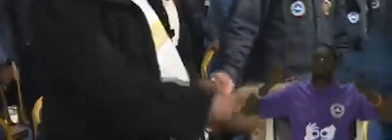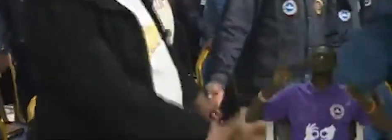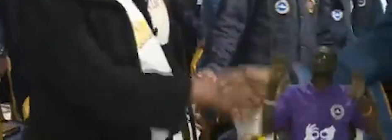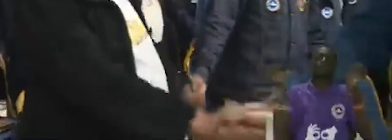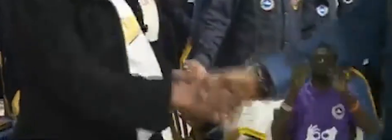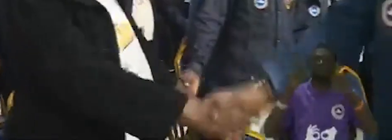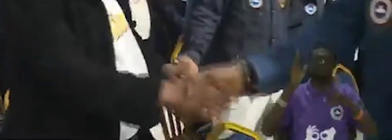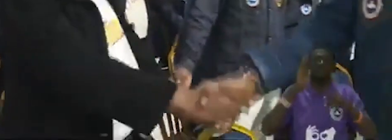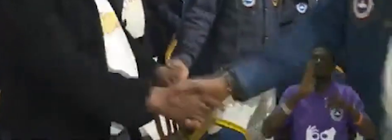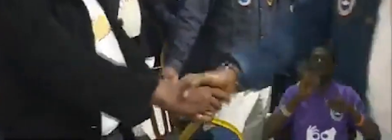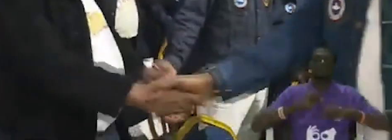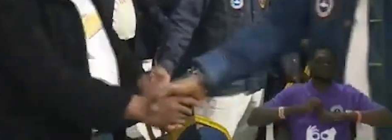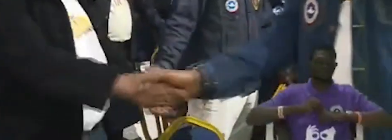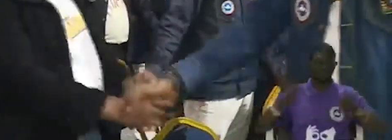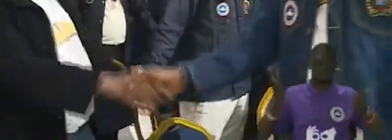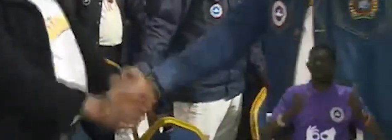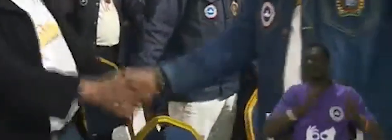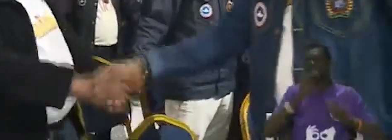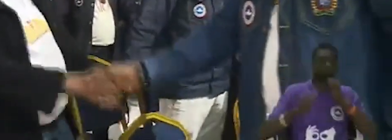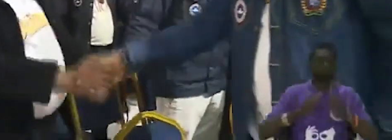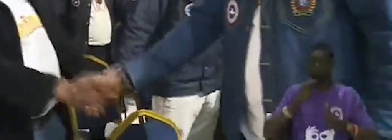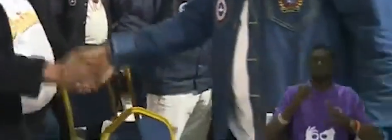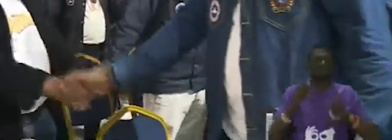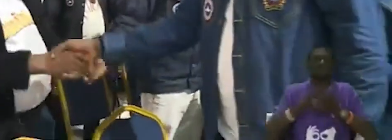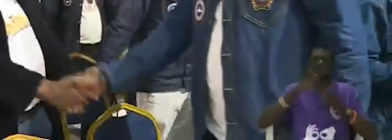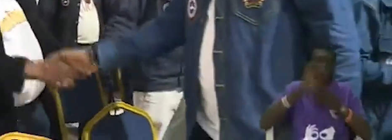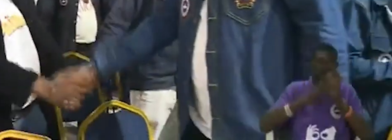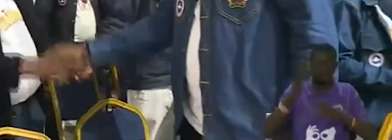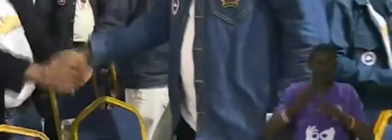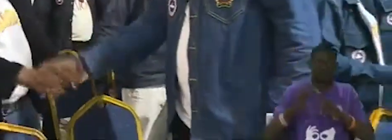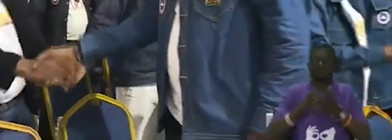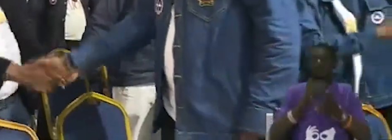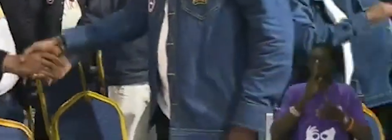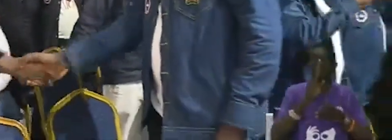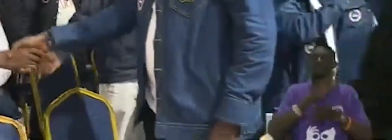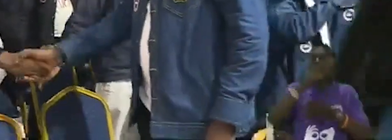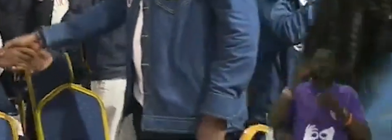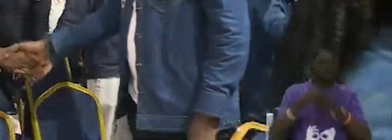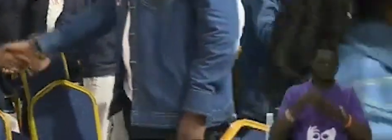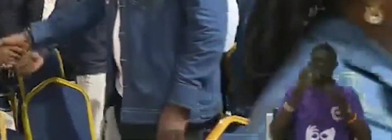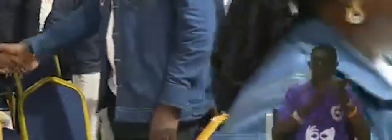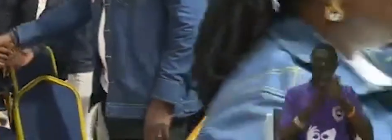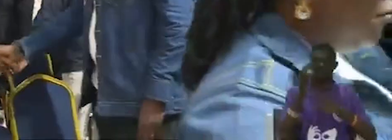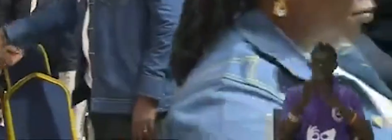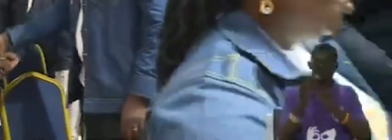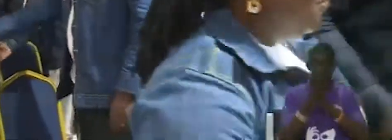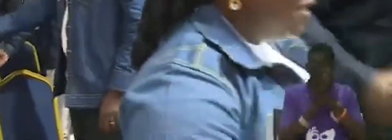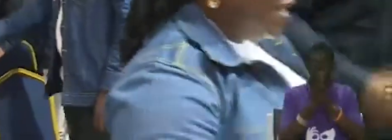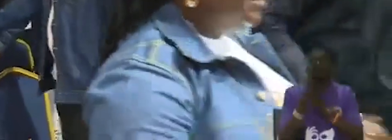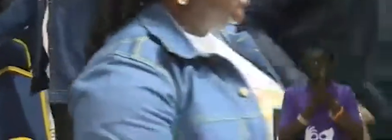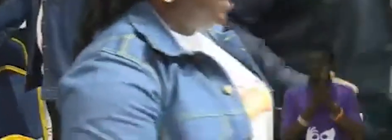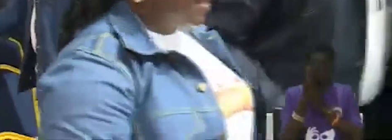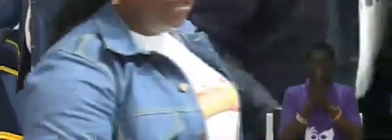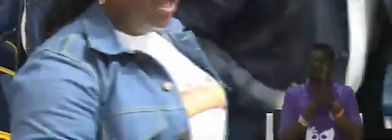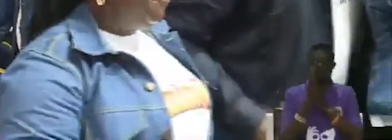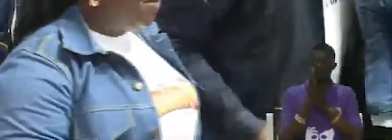deny it because the results will be there. And so shall it be. Keep praying, keep praying, keep praying.